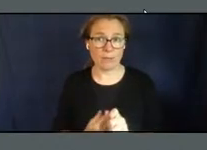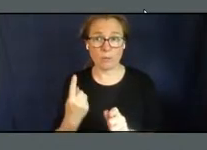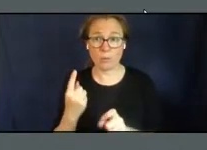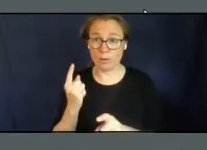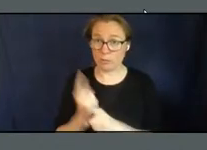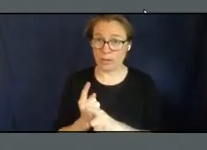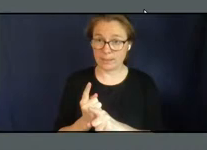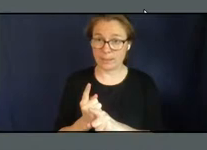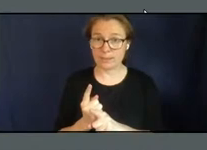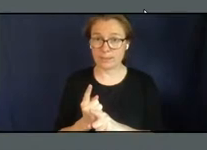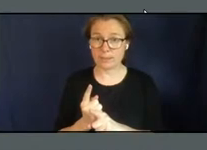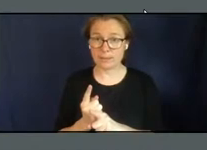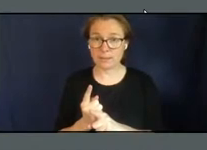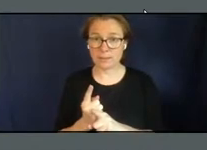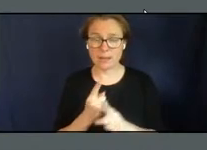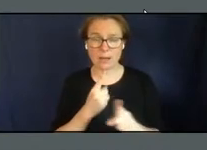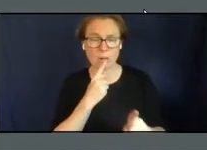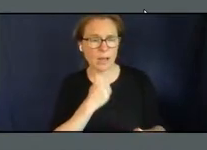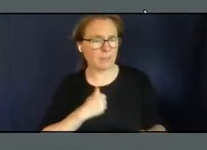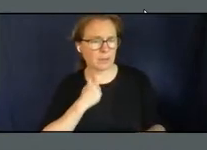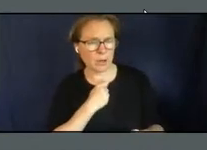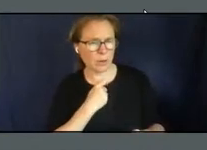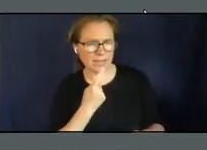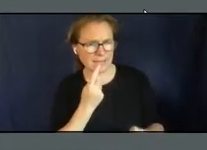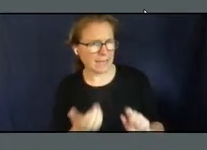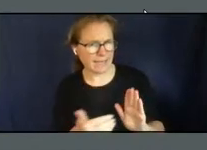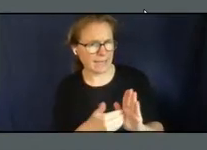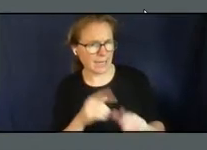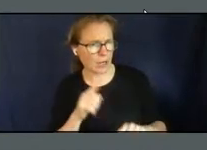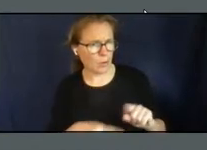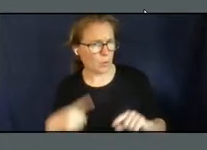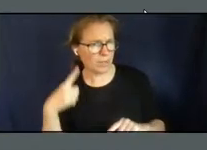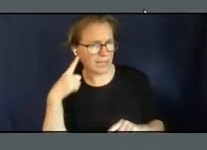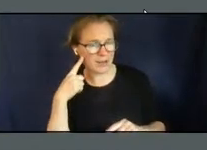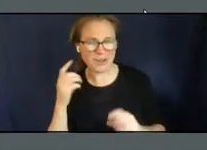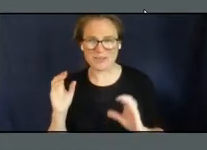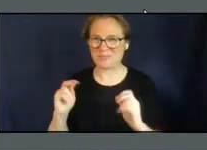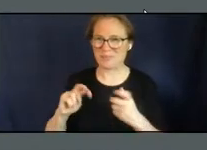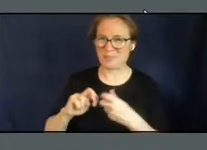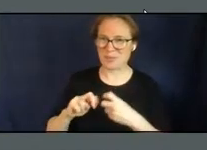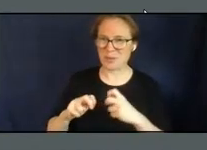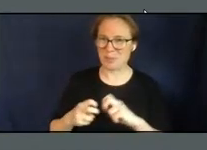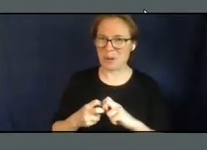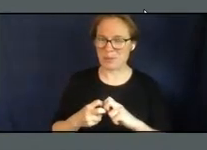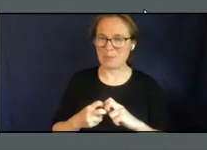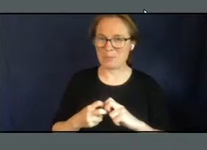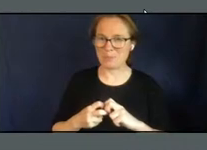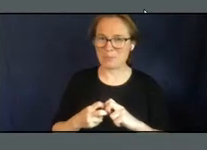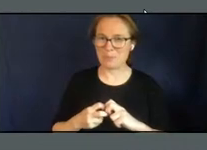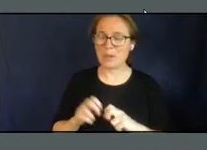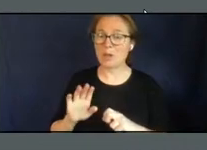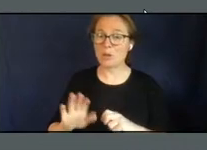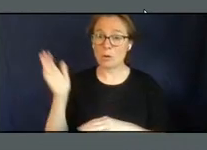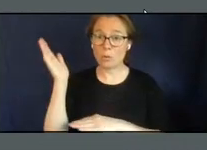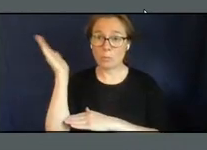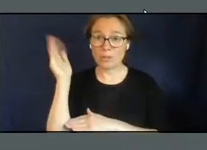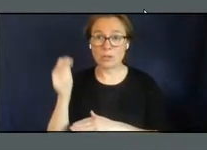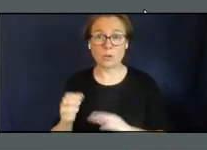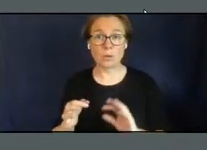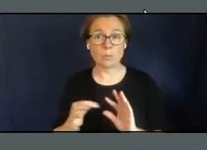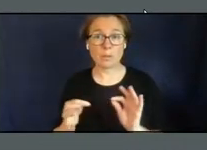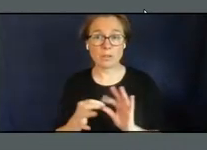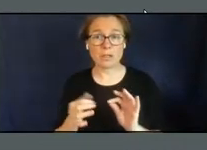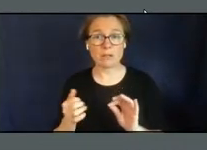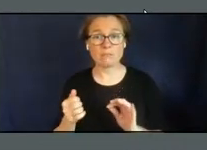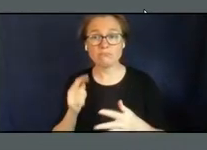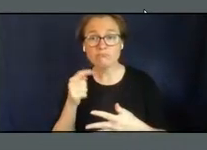I'm sorry, my audio. Could you repeat the question? No problem. Just a question. In your presentation, you mentioned a few of the things you're doing,